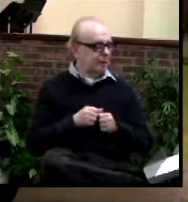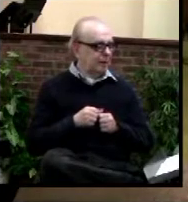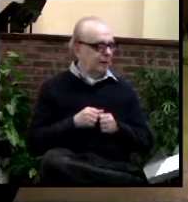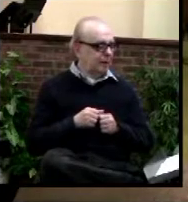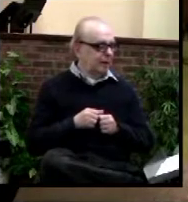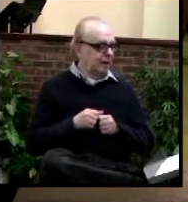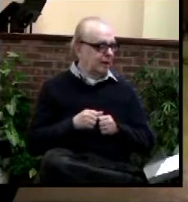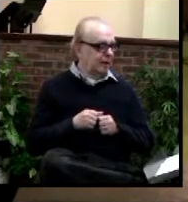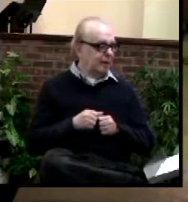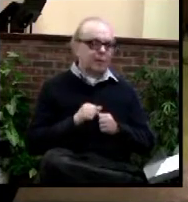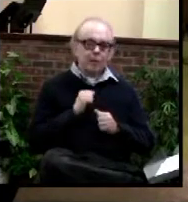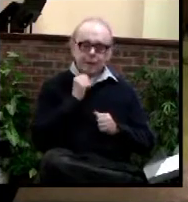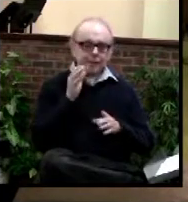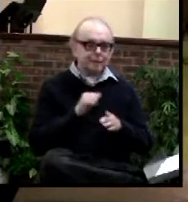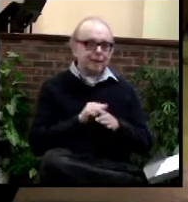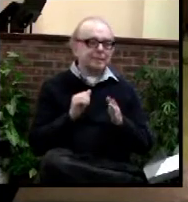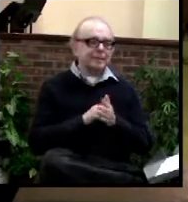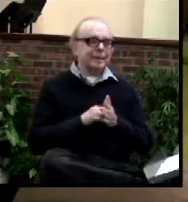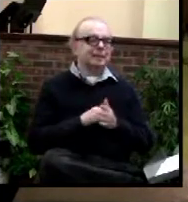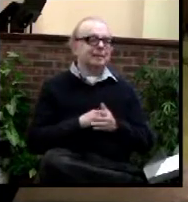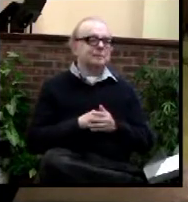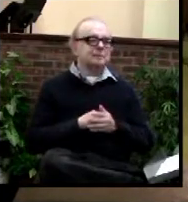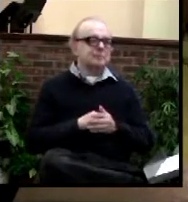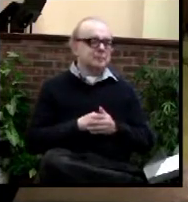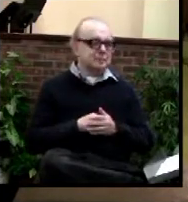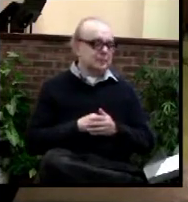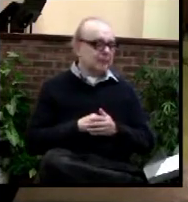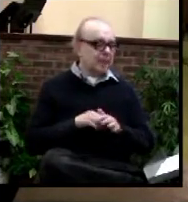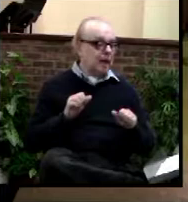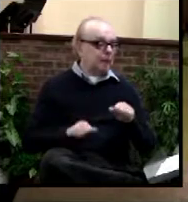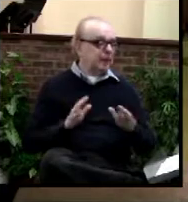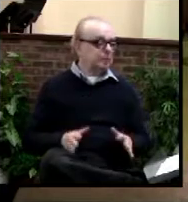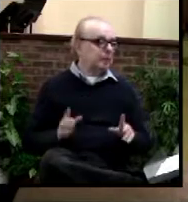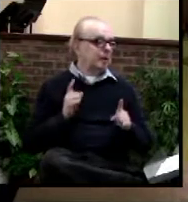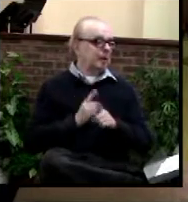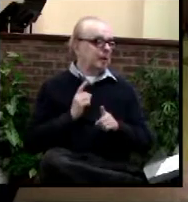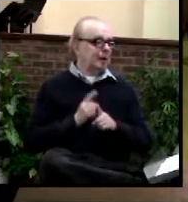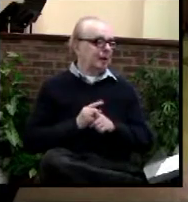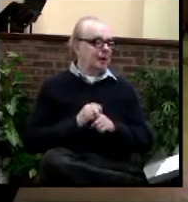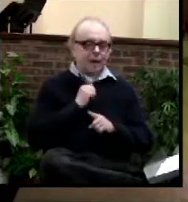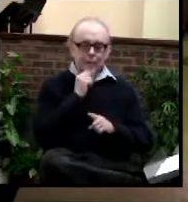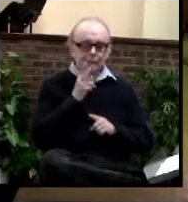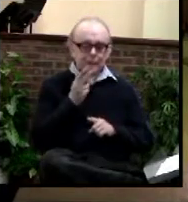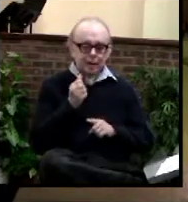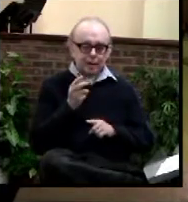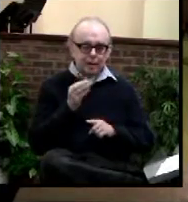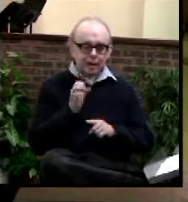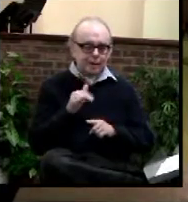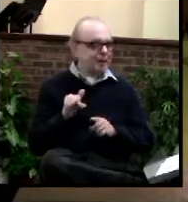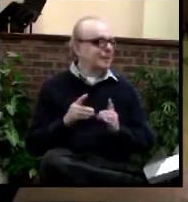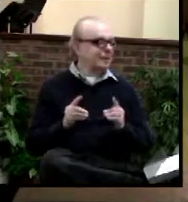we practiced. Okay? So she was right. There just wasn't a lot of harmony sometimes.